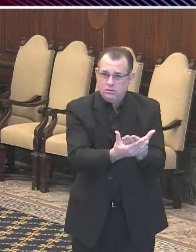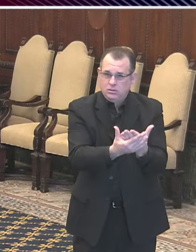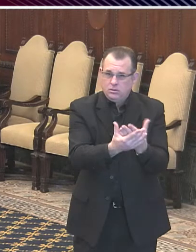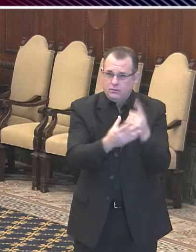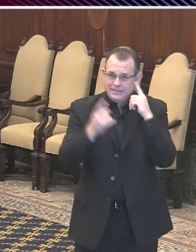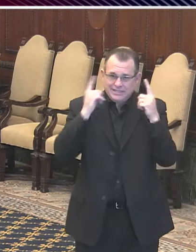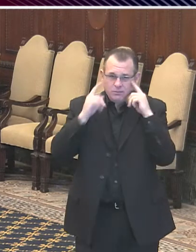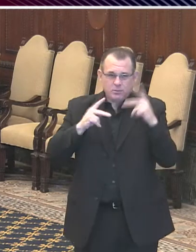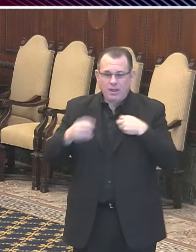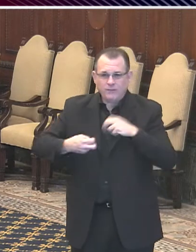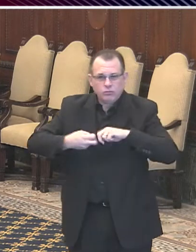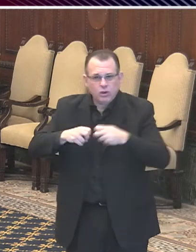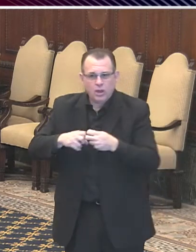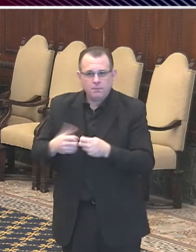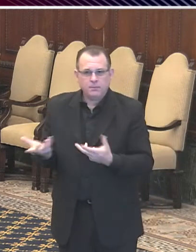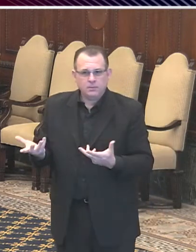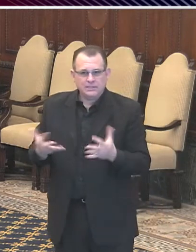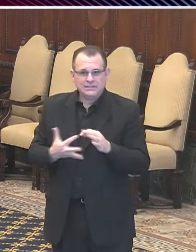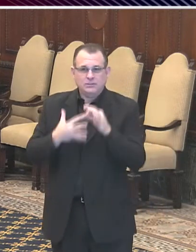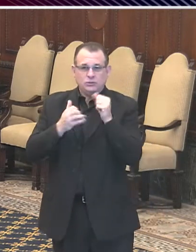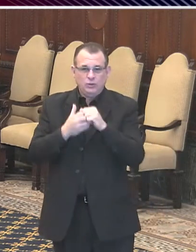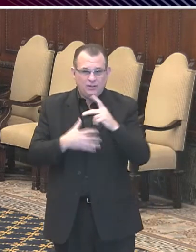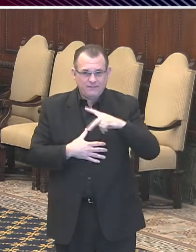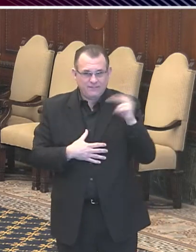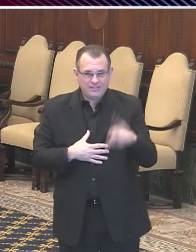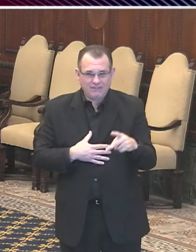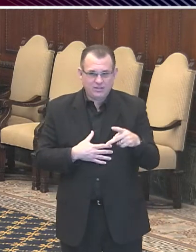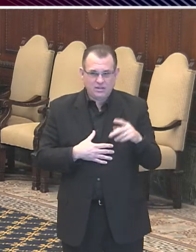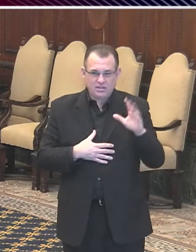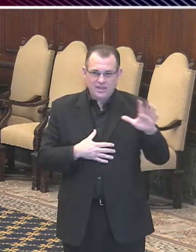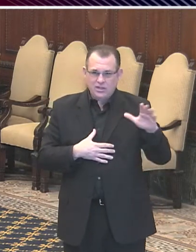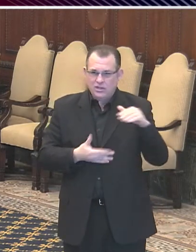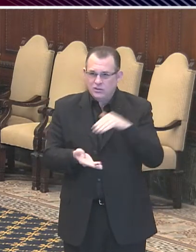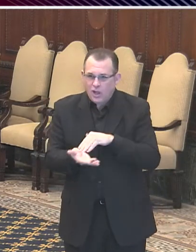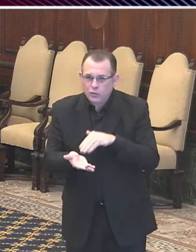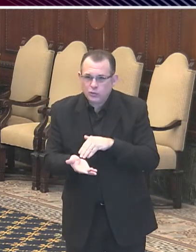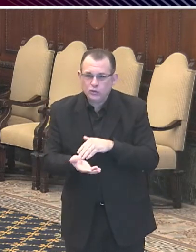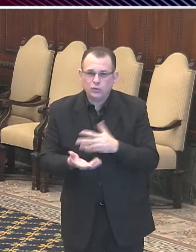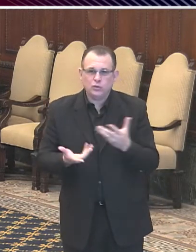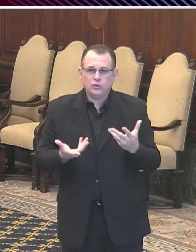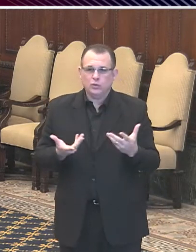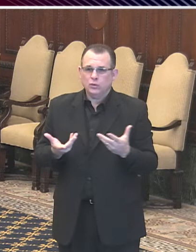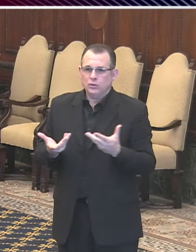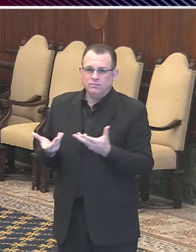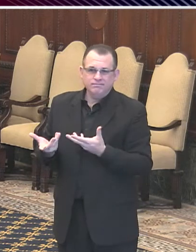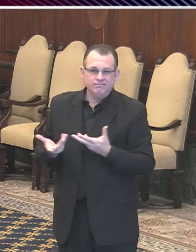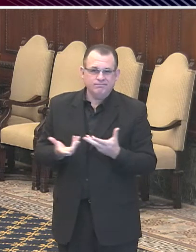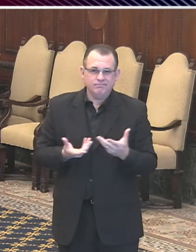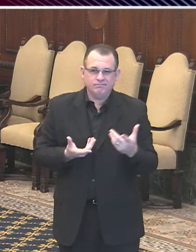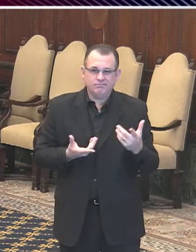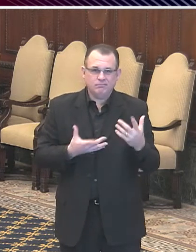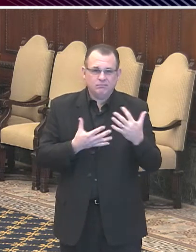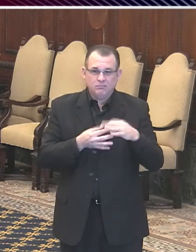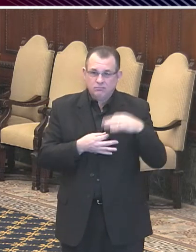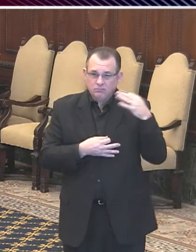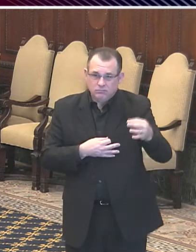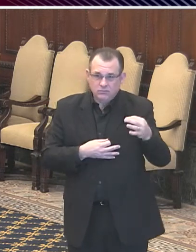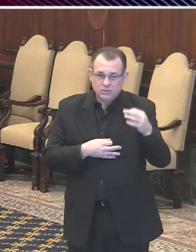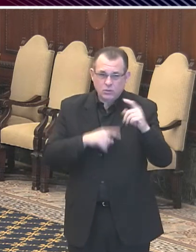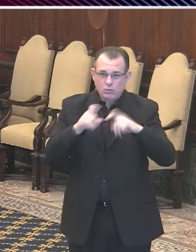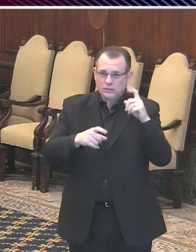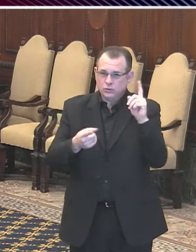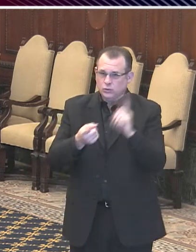that, especially given that Philadelphians say their healthcare providers don't have answers for them, and some are deferring those questions to public